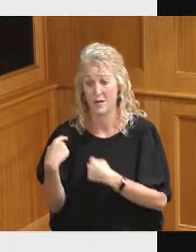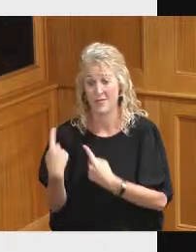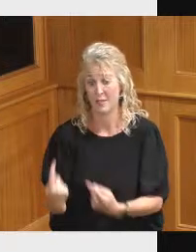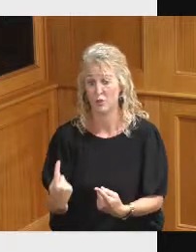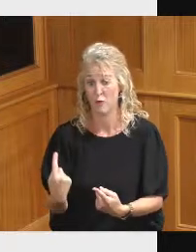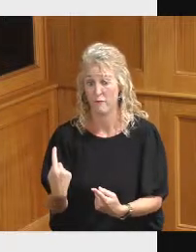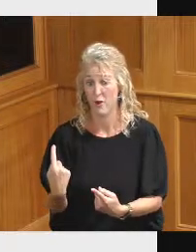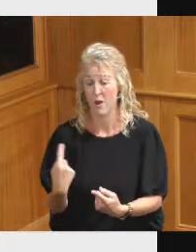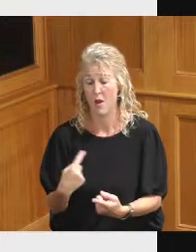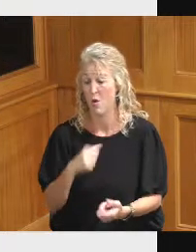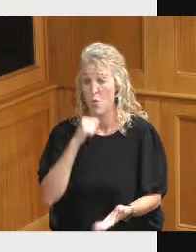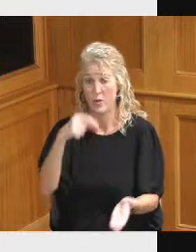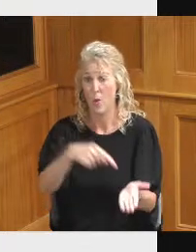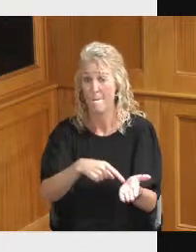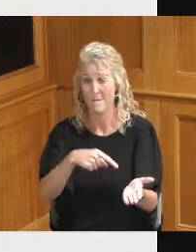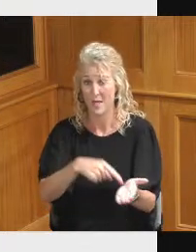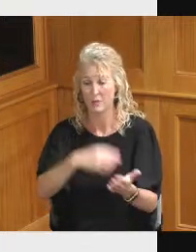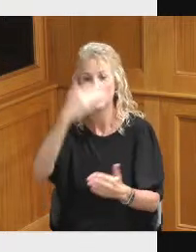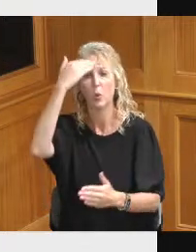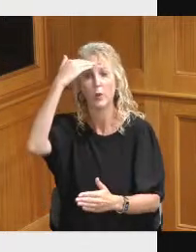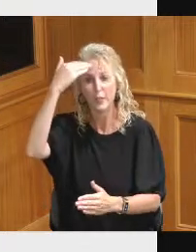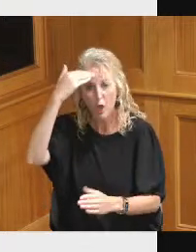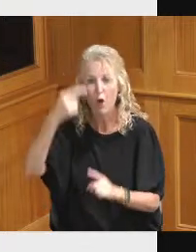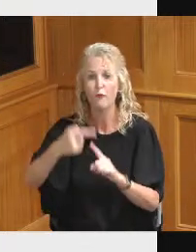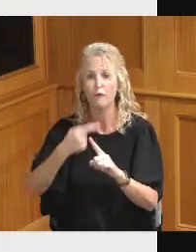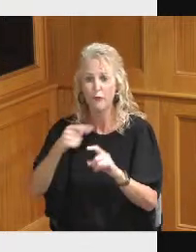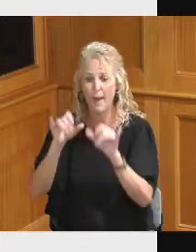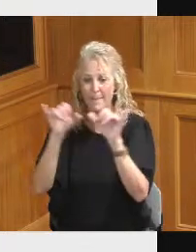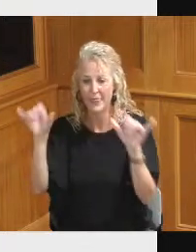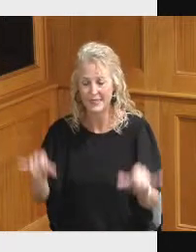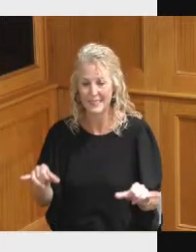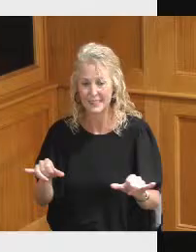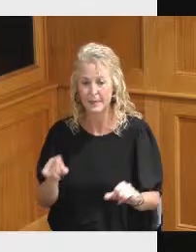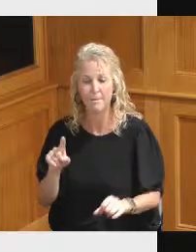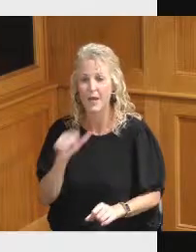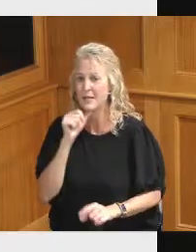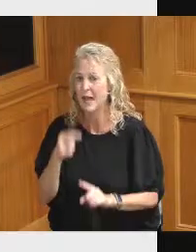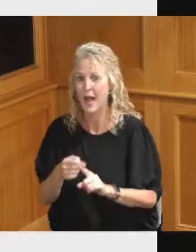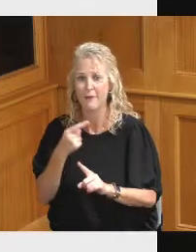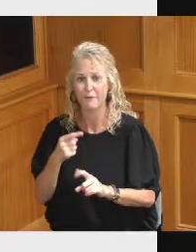know gets into our system, but it is not part of the individual customer's